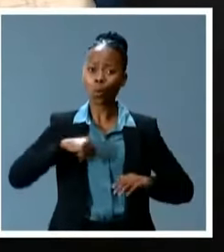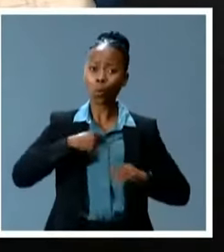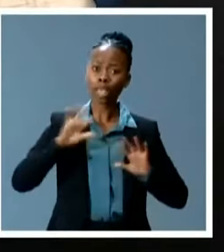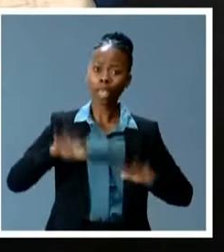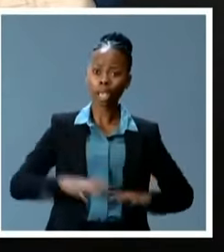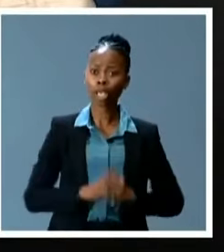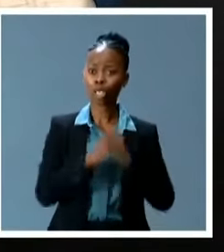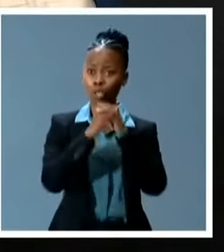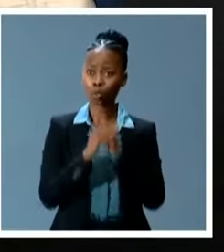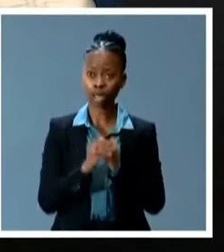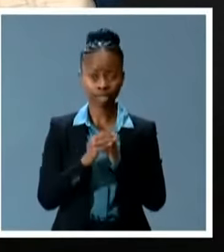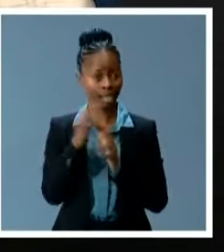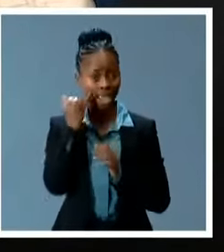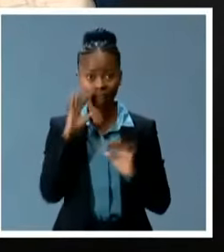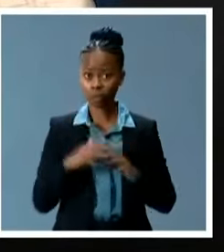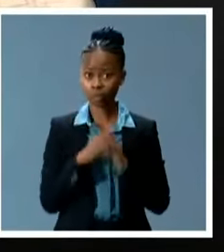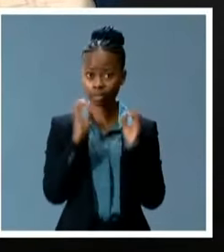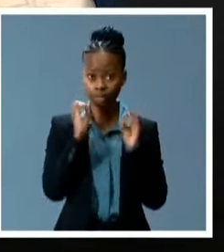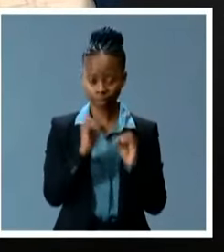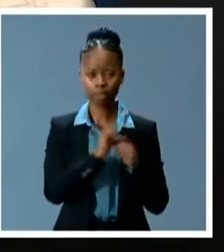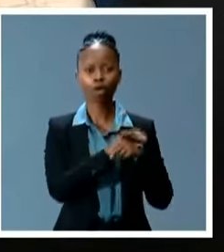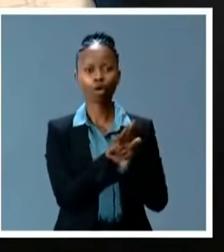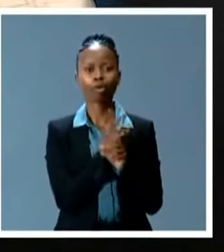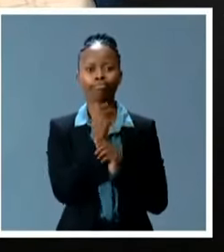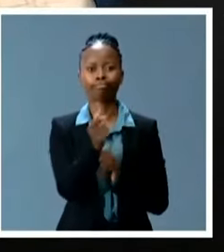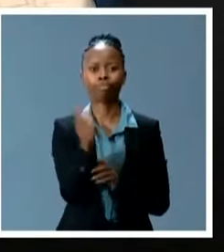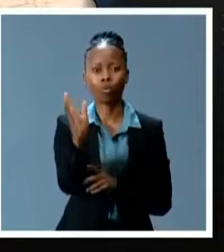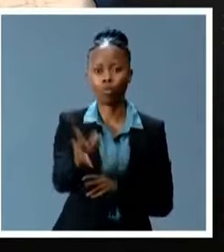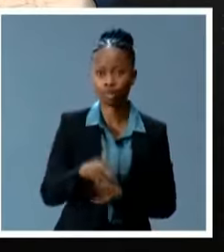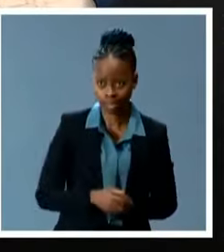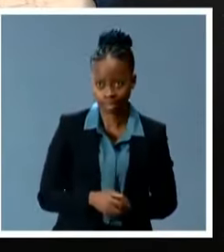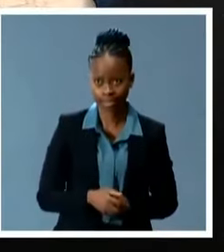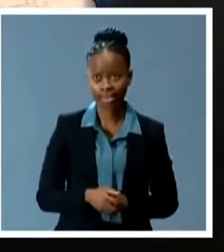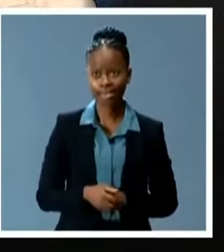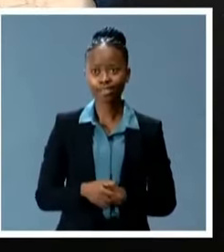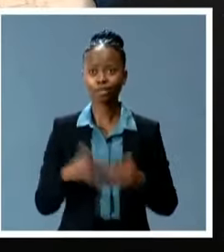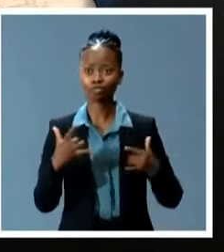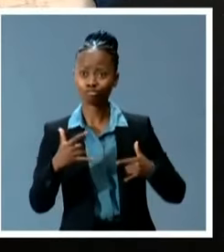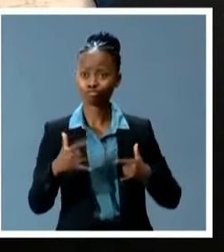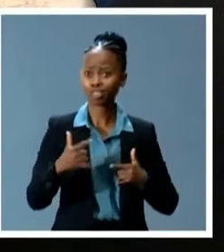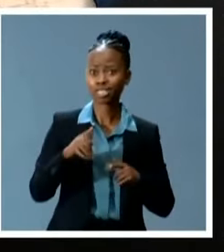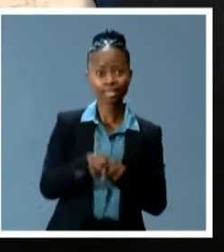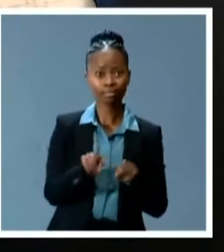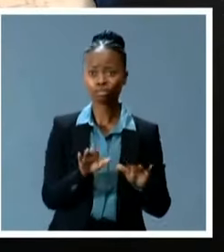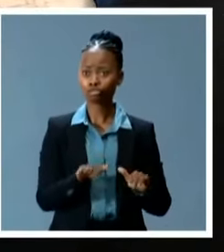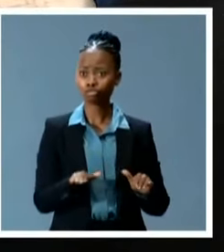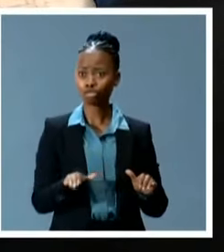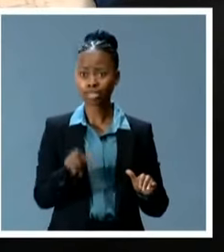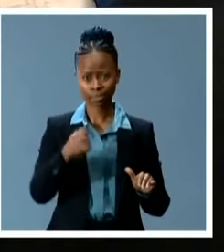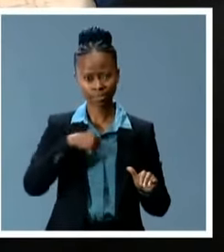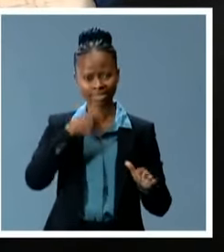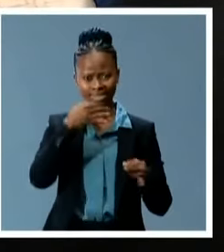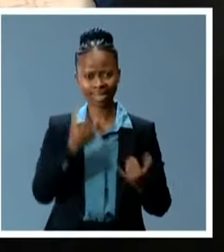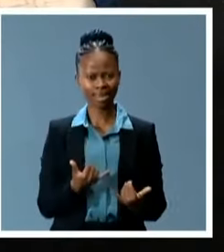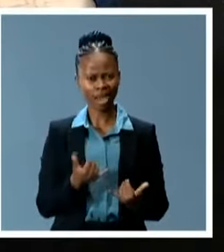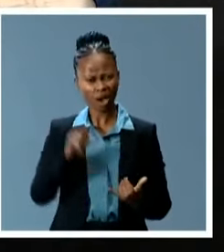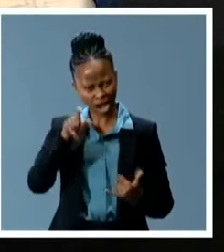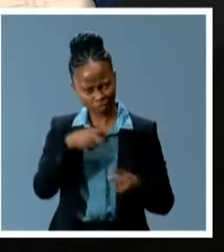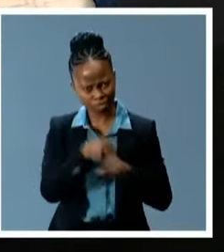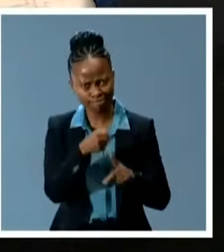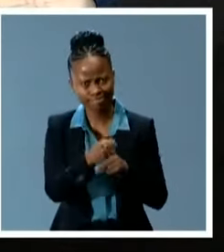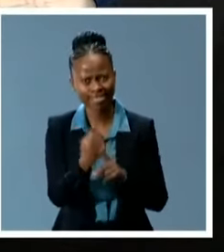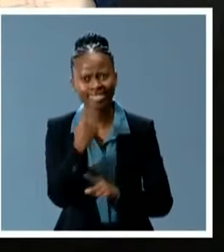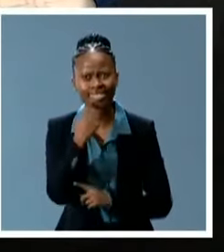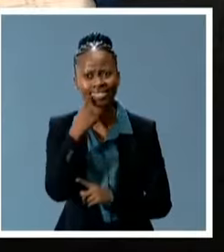que construímos outrora, destruímos agora. É melhor nos munirmos agora, o futuro das crianças decidimos agora. Covid não